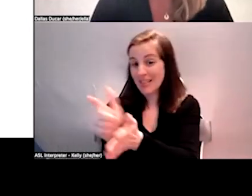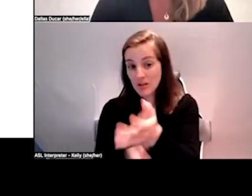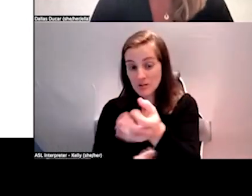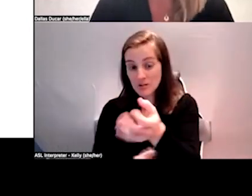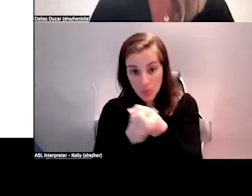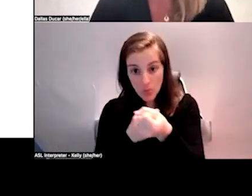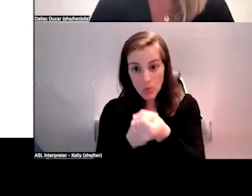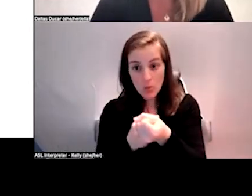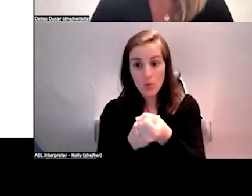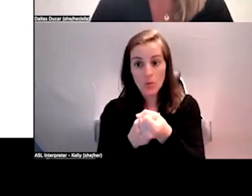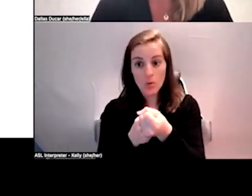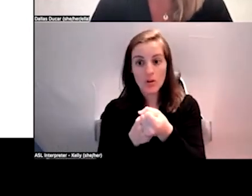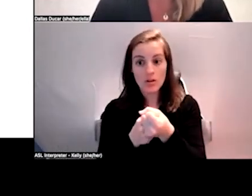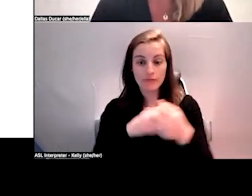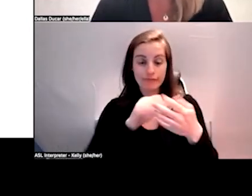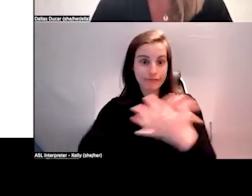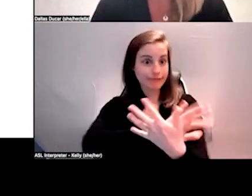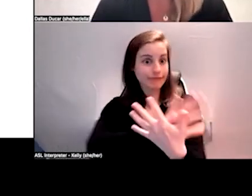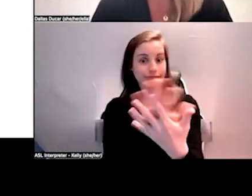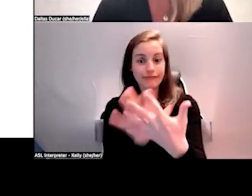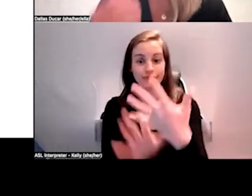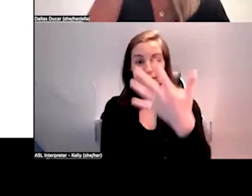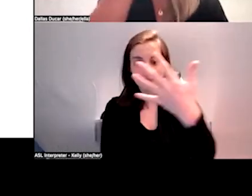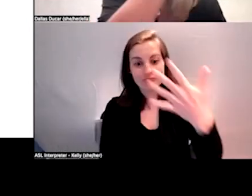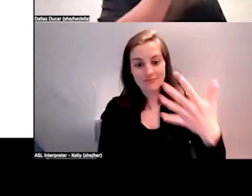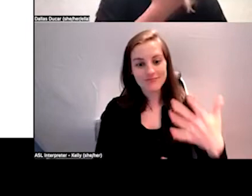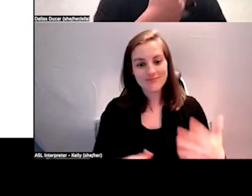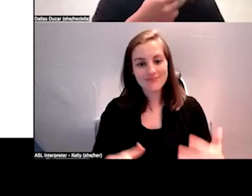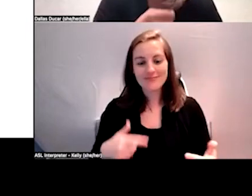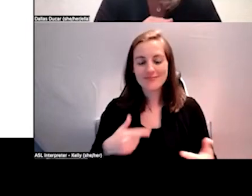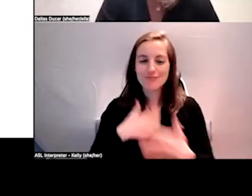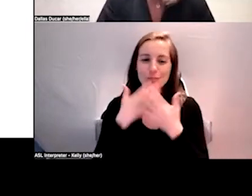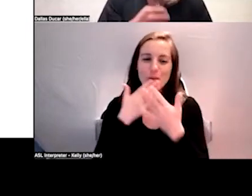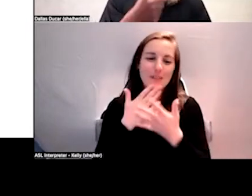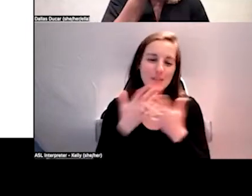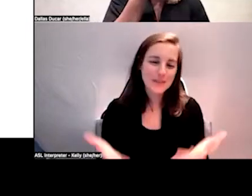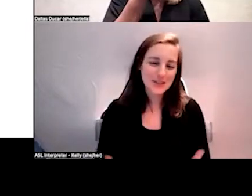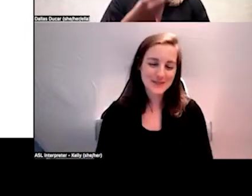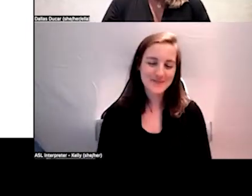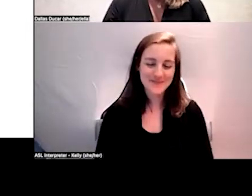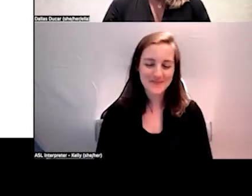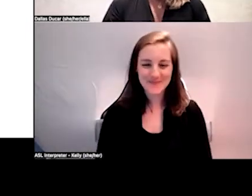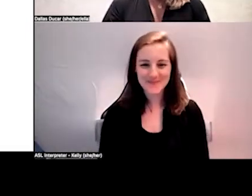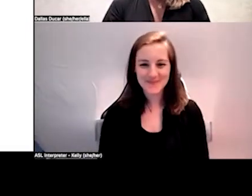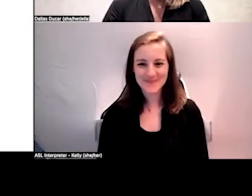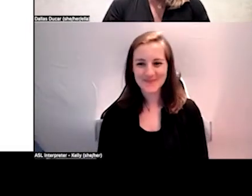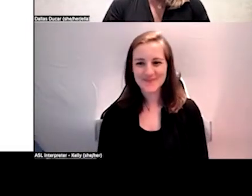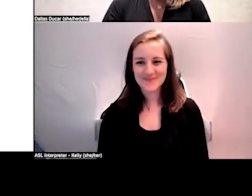And I'm grateful to be here.